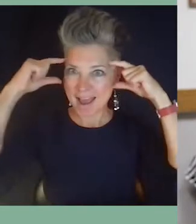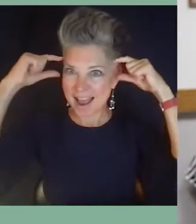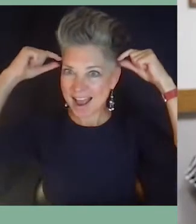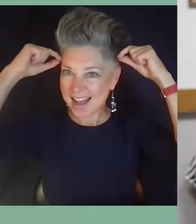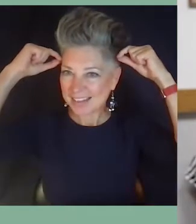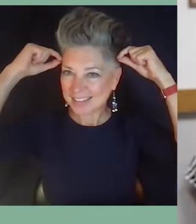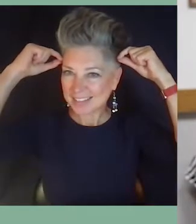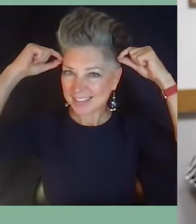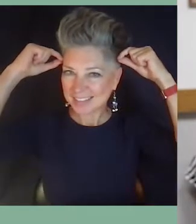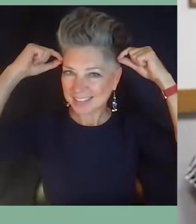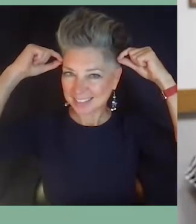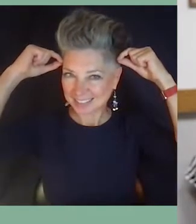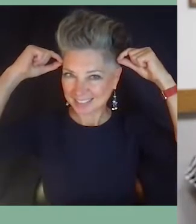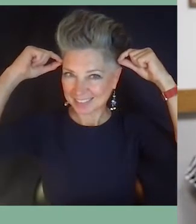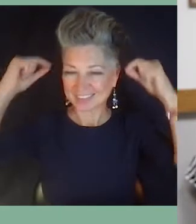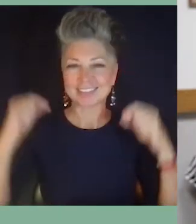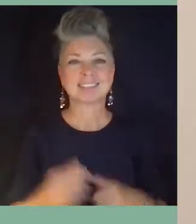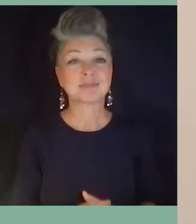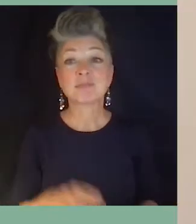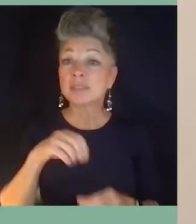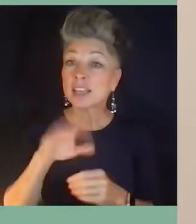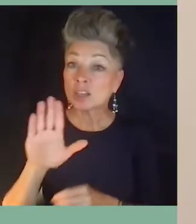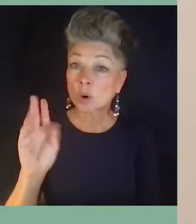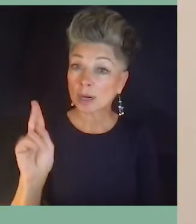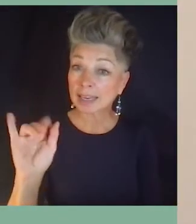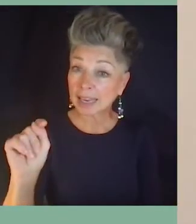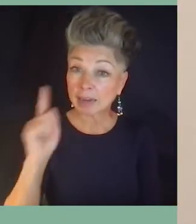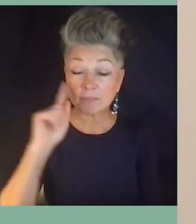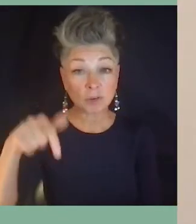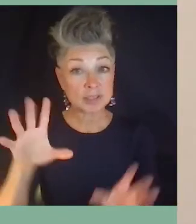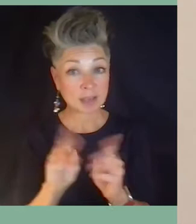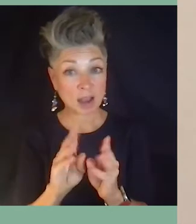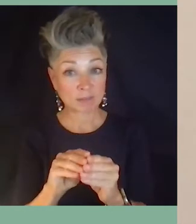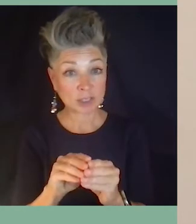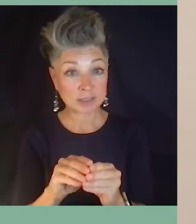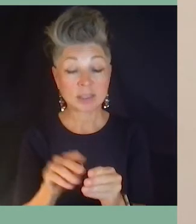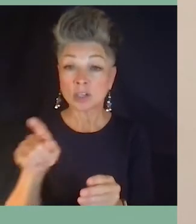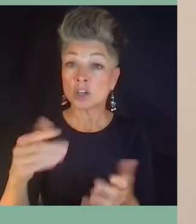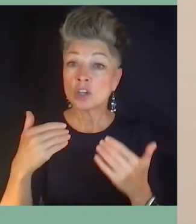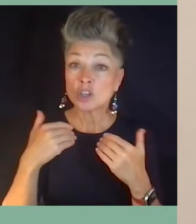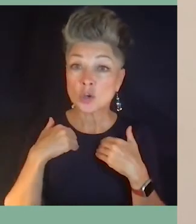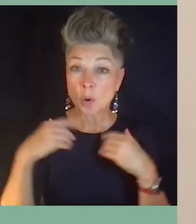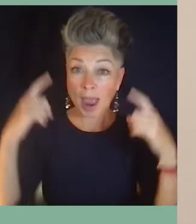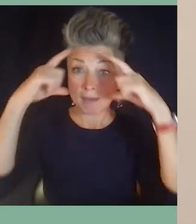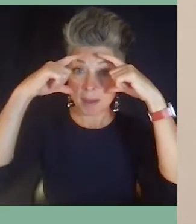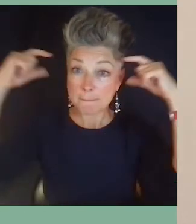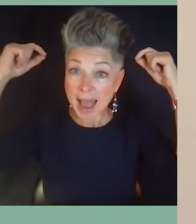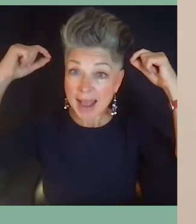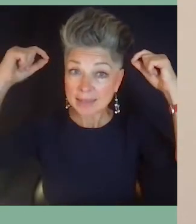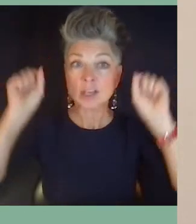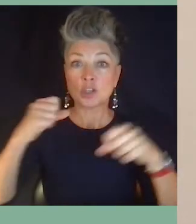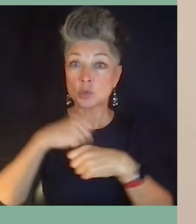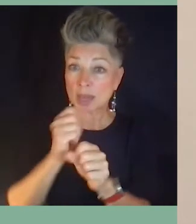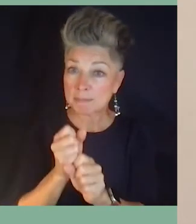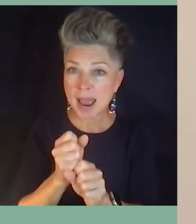eyes. We're gonna mask up. And in your kits for this conference, you have a mask that you